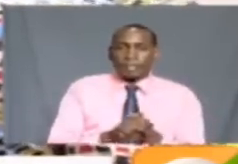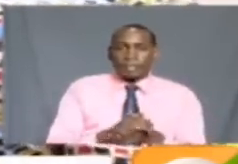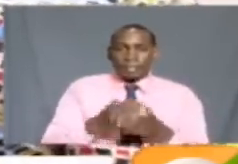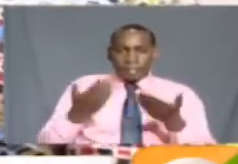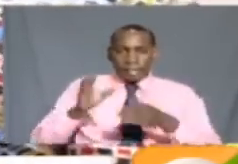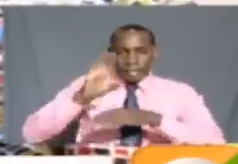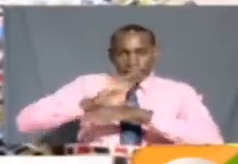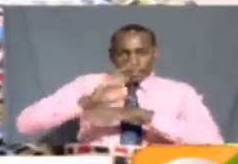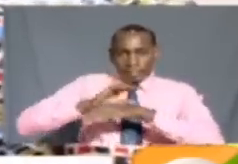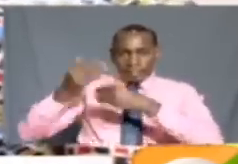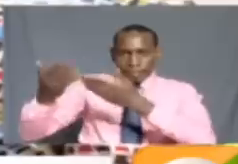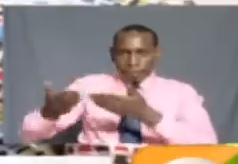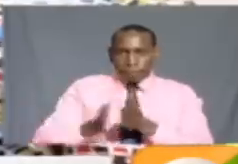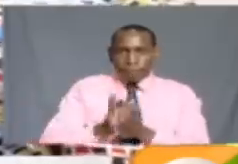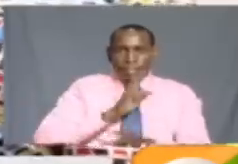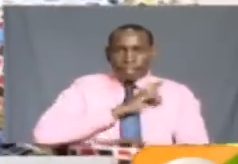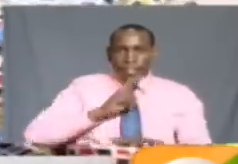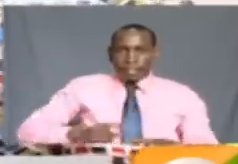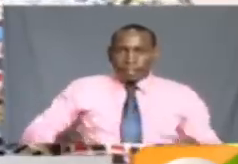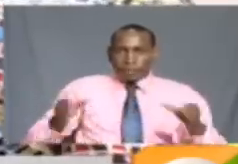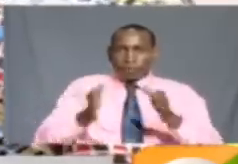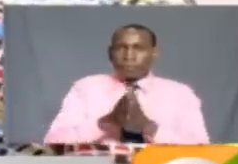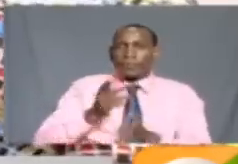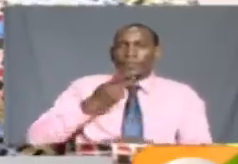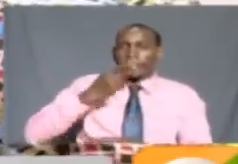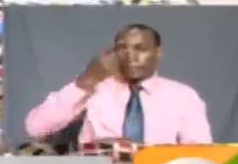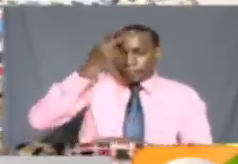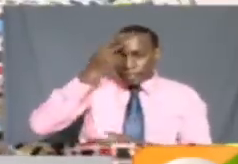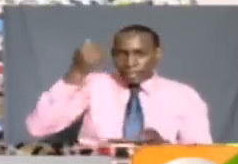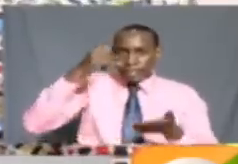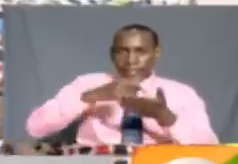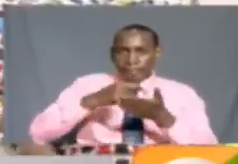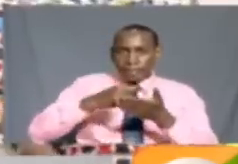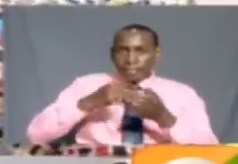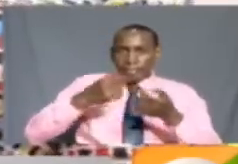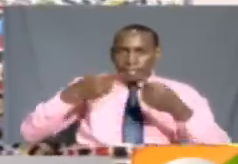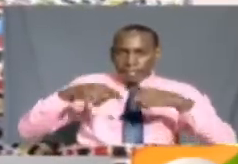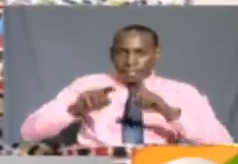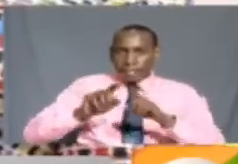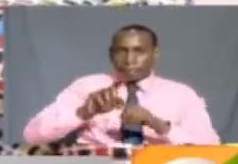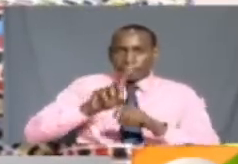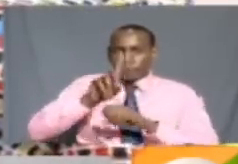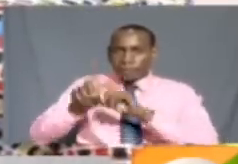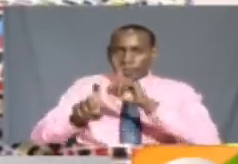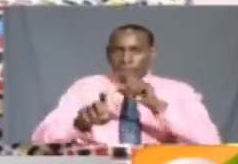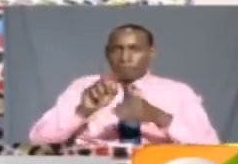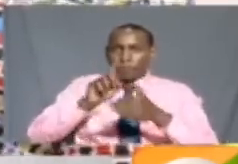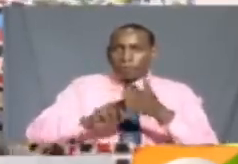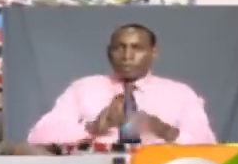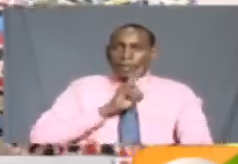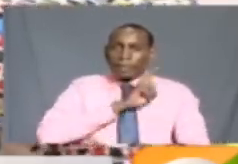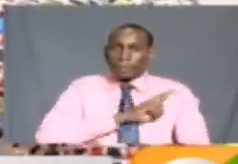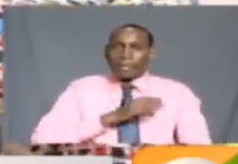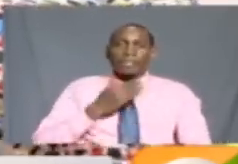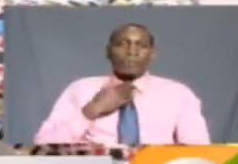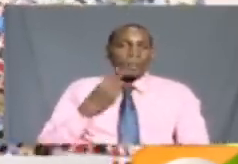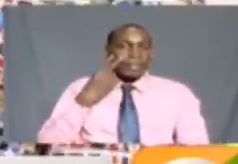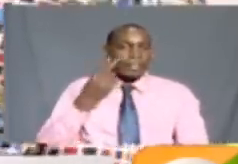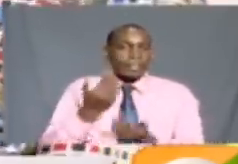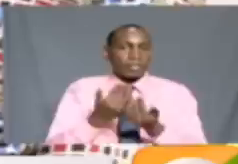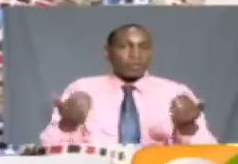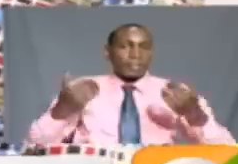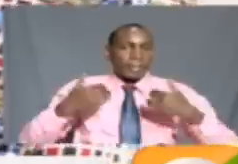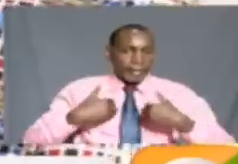in, the religious bodies comes in, I mean, the parents come in. And we ask ourselves, what are the values that we want to instill in our children? What do we want?